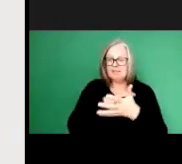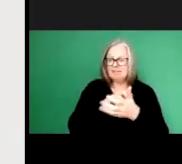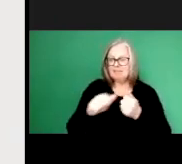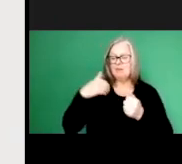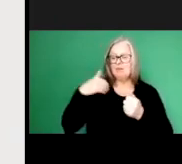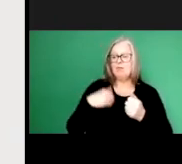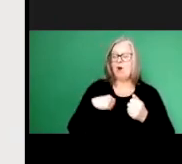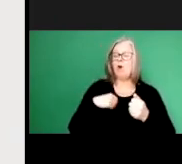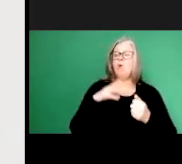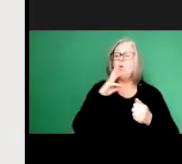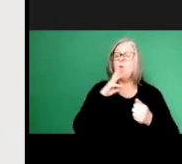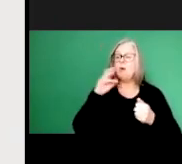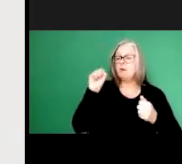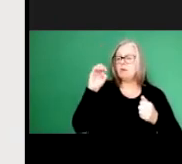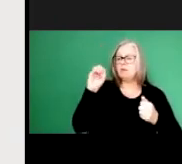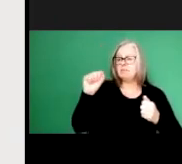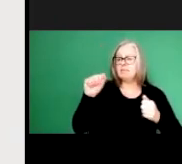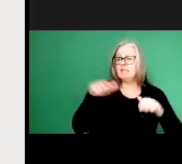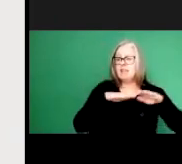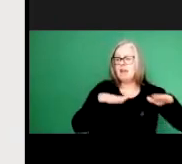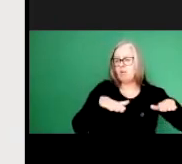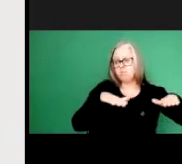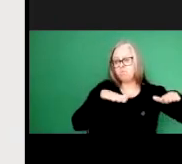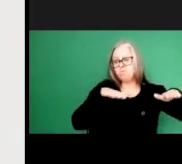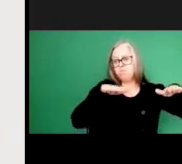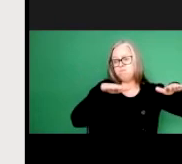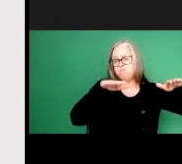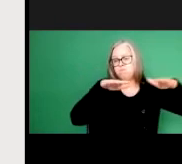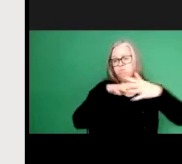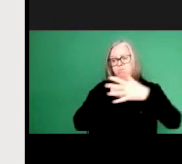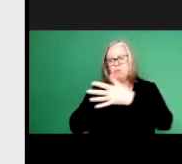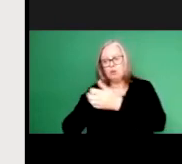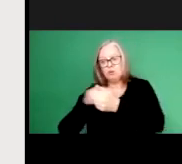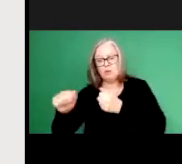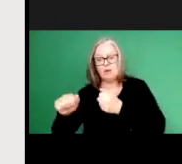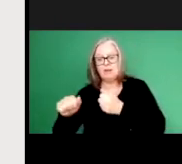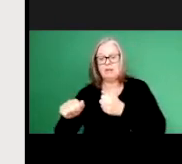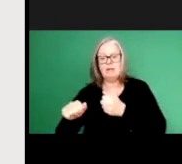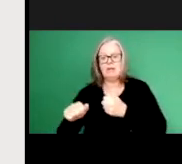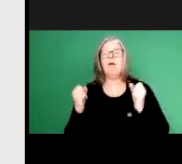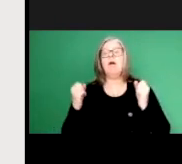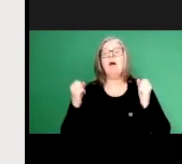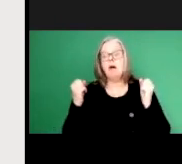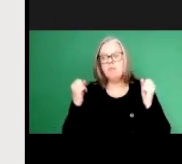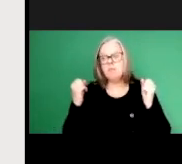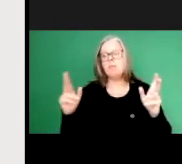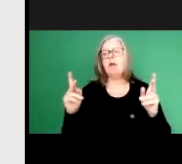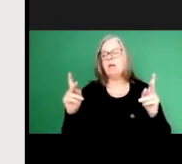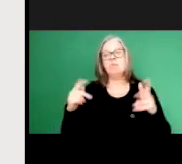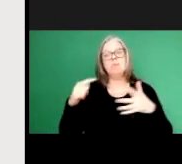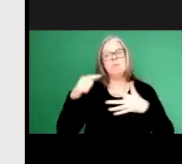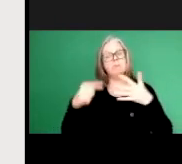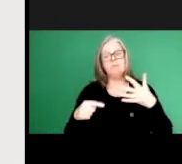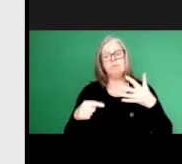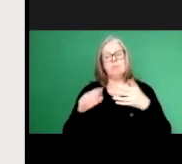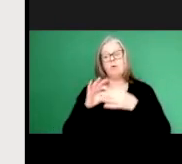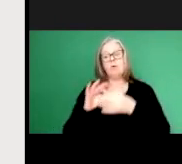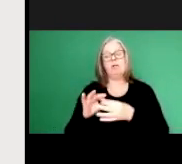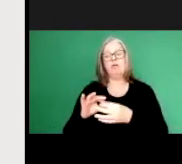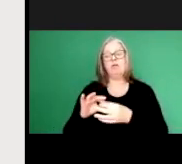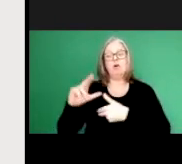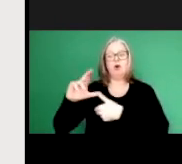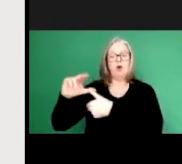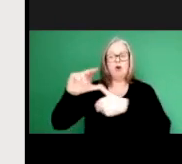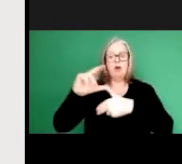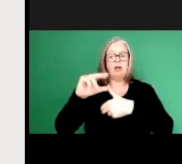from, uh, amazing. Many called trouble the water, which is on hurricane Katrina, which I teach in my class. And if you haven't, you know, watched it,